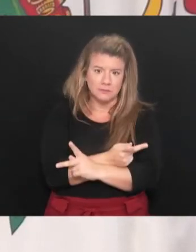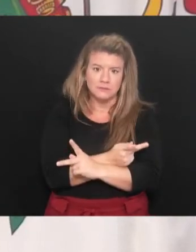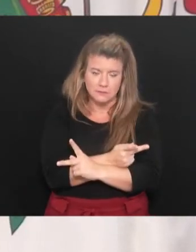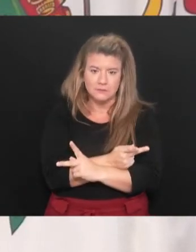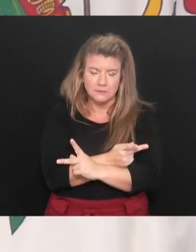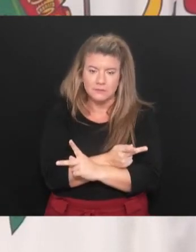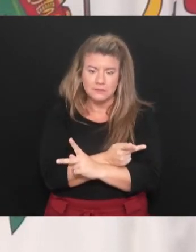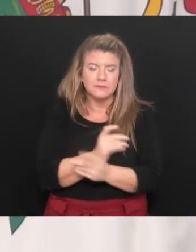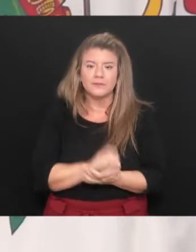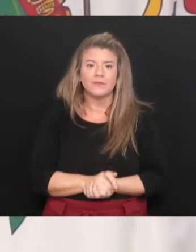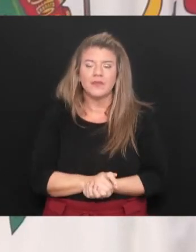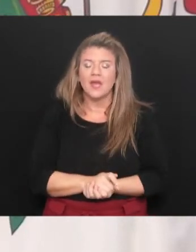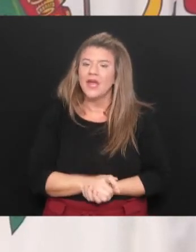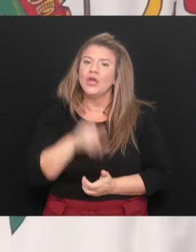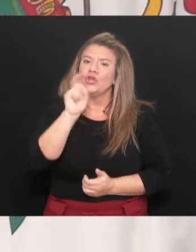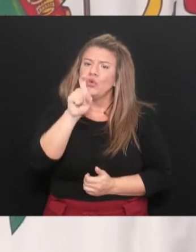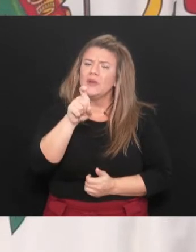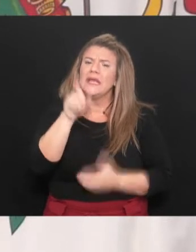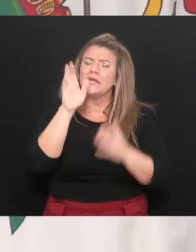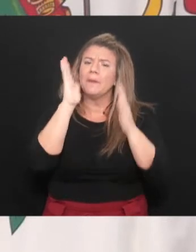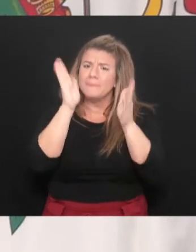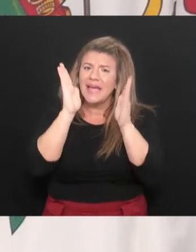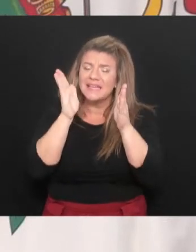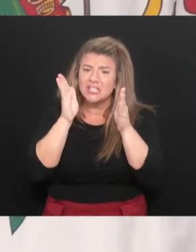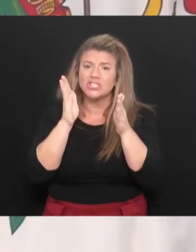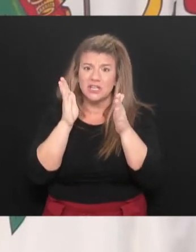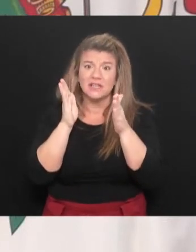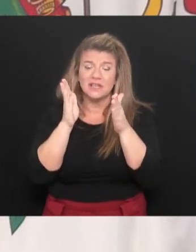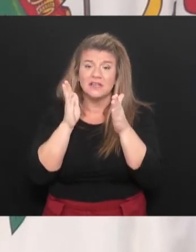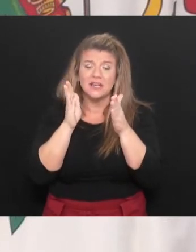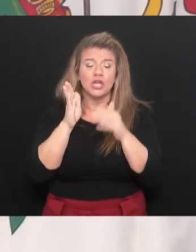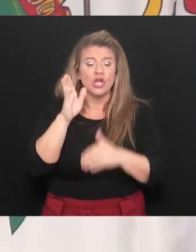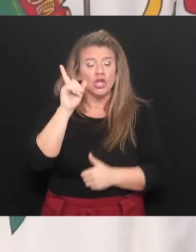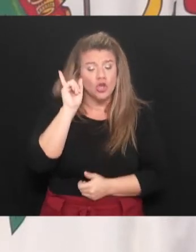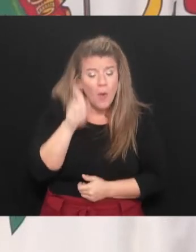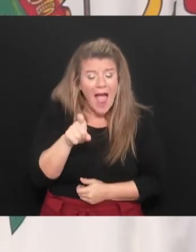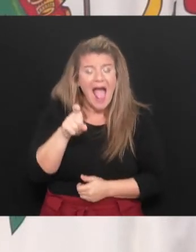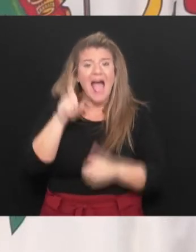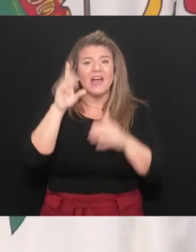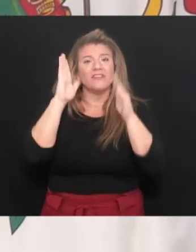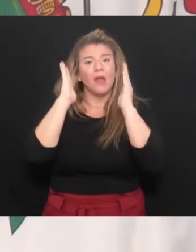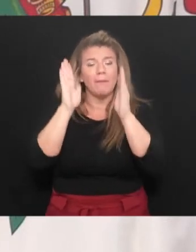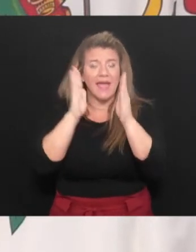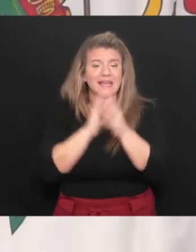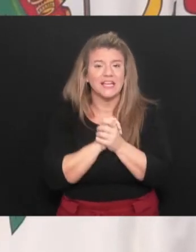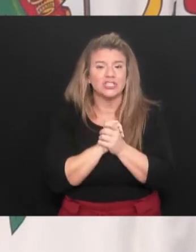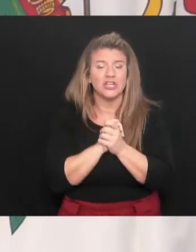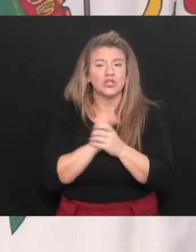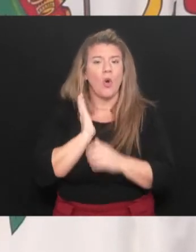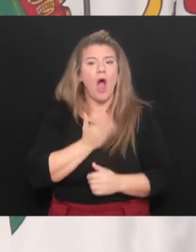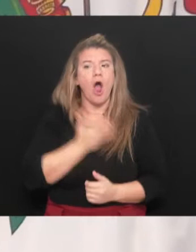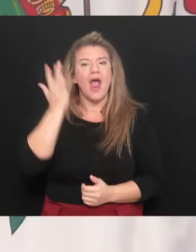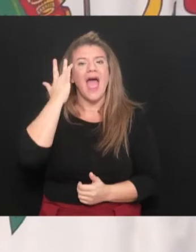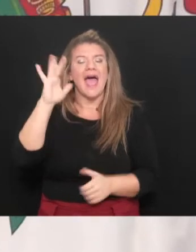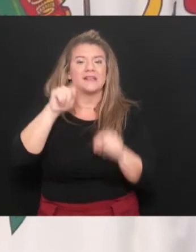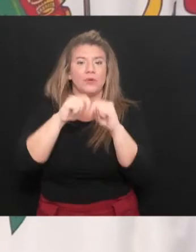You have got to pay really close attention. You've got to pay really close attention to the experts.